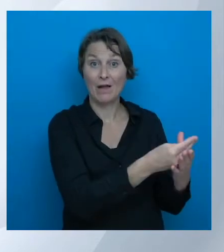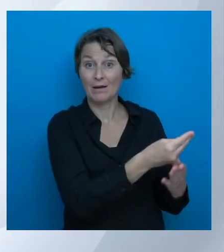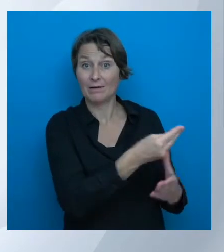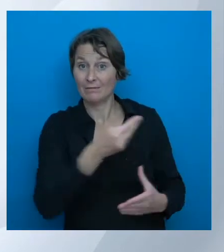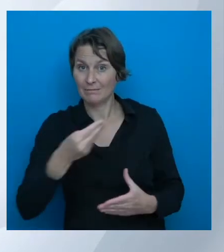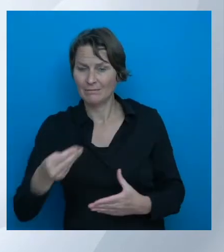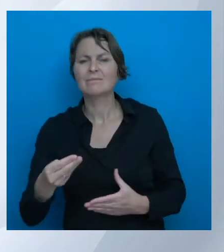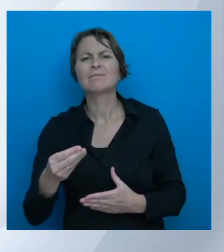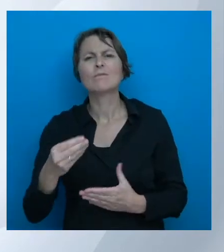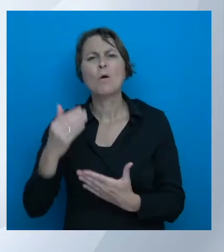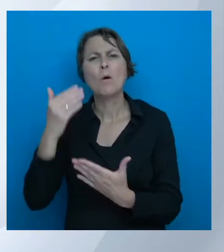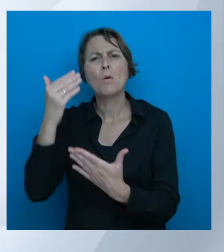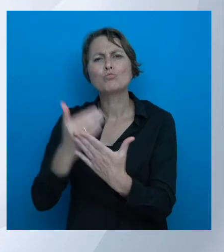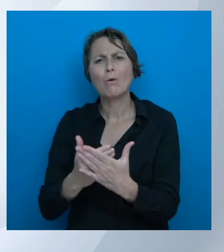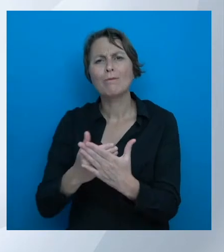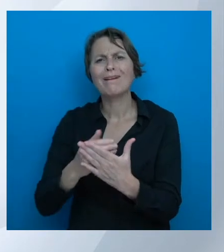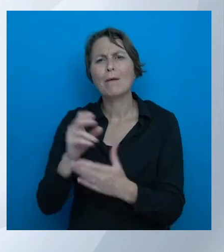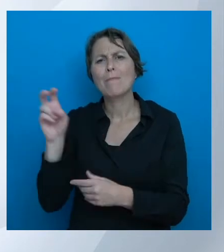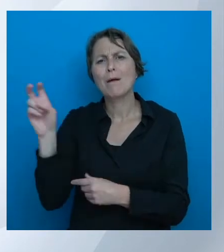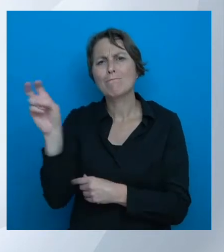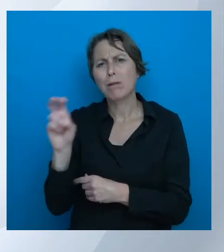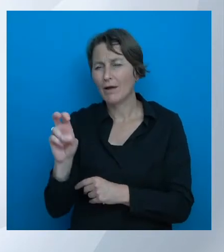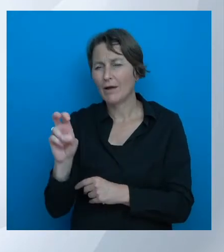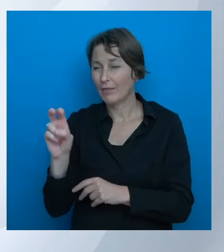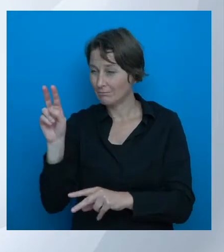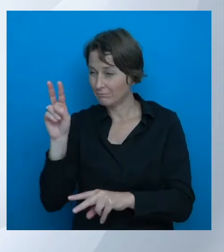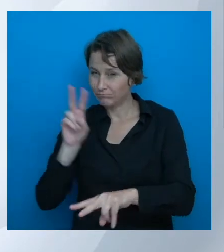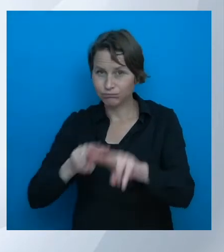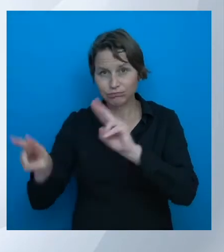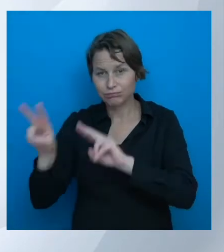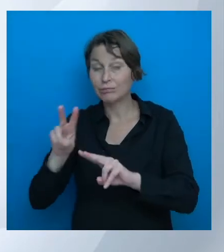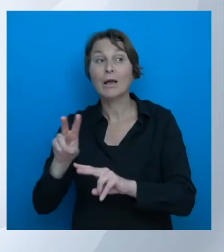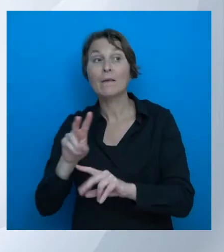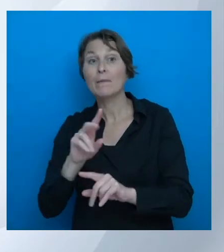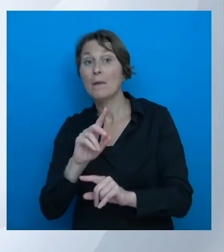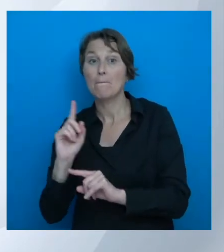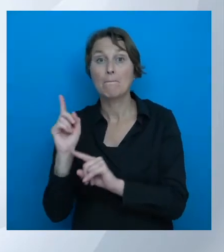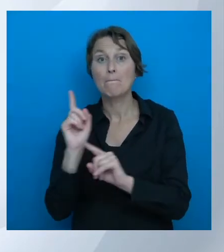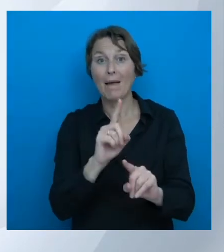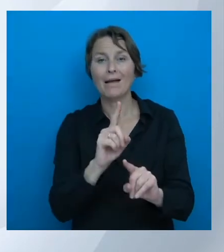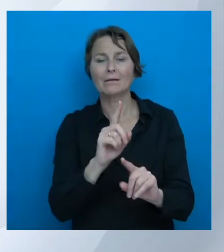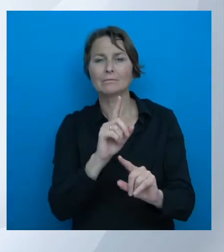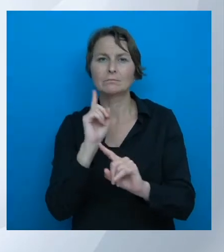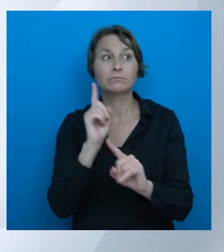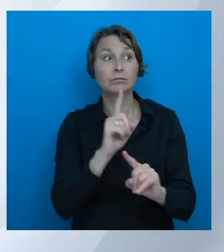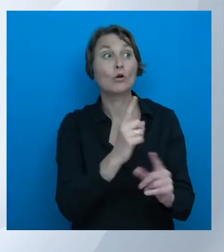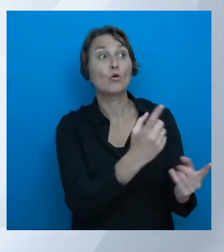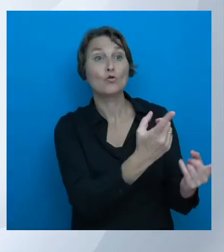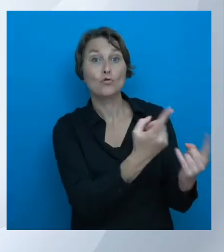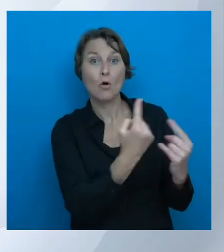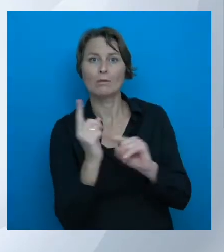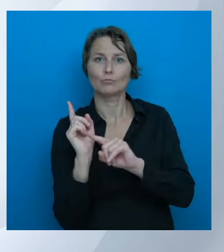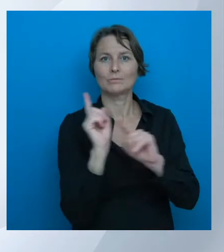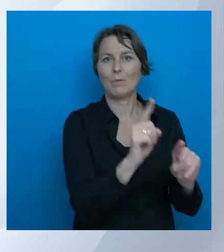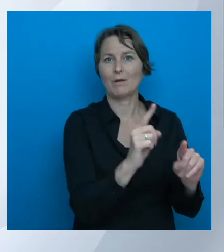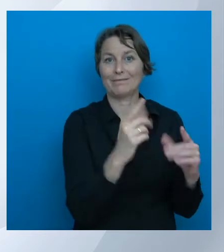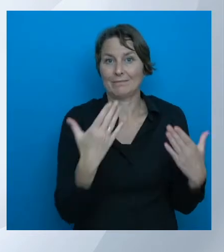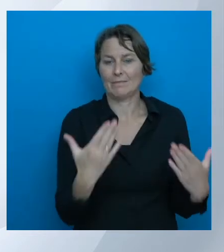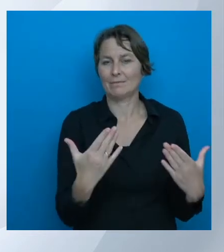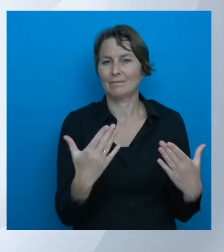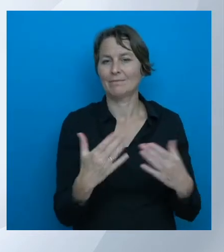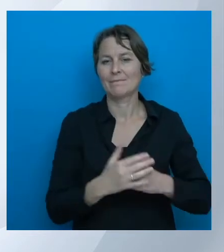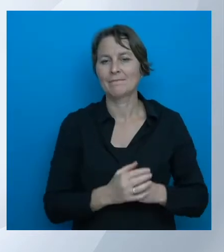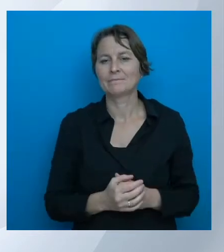we have to do is we have to send back a response. The most important here is if